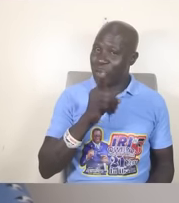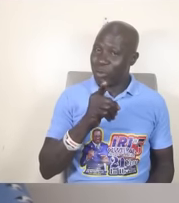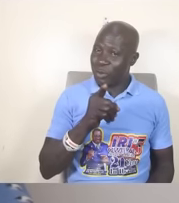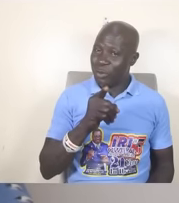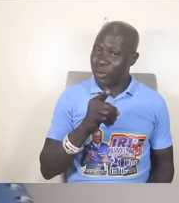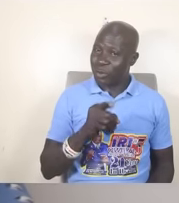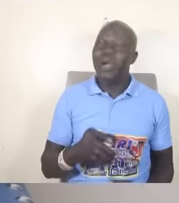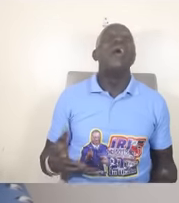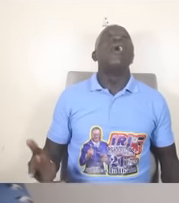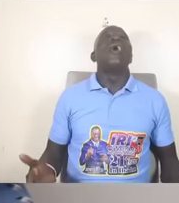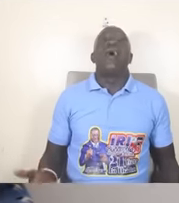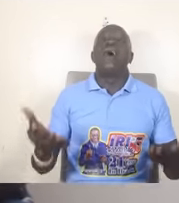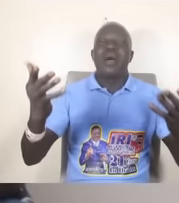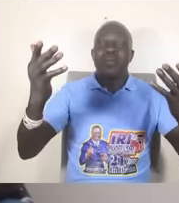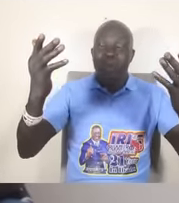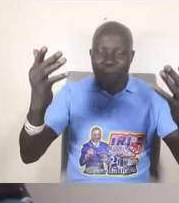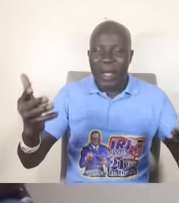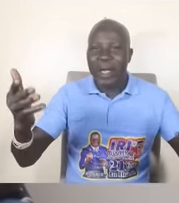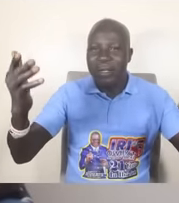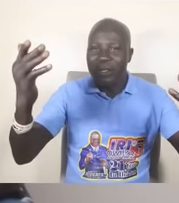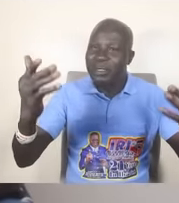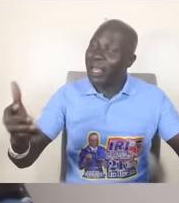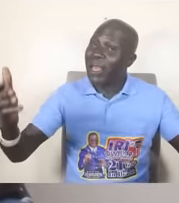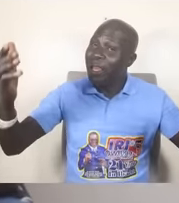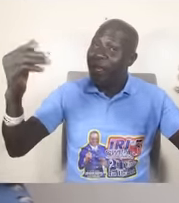isegun aju okay amo fe